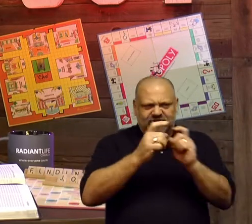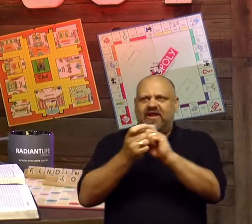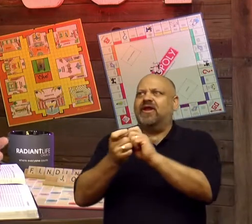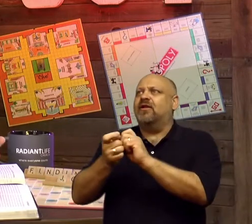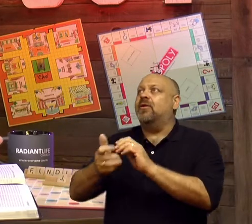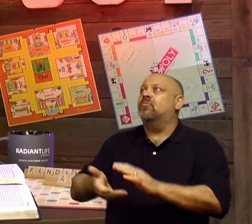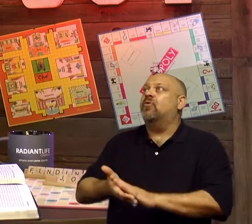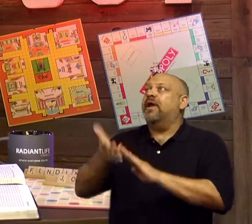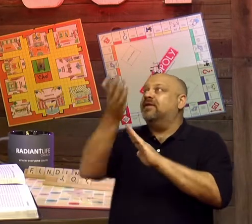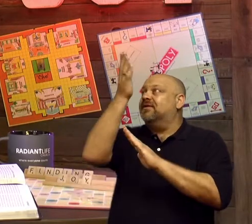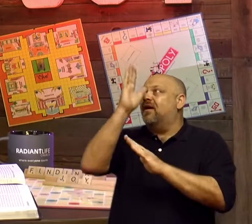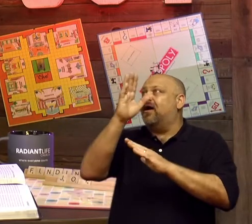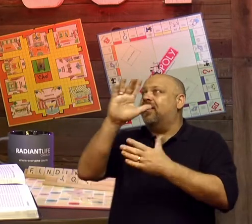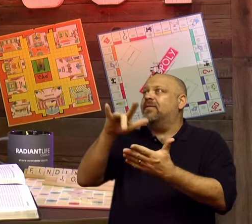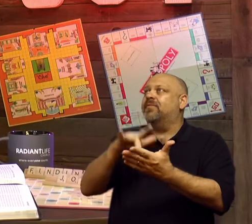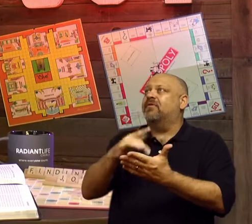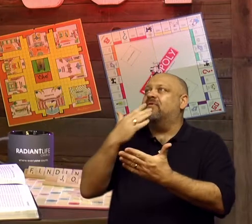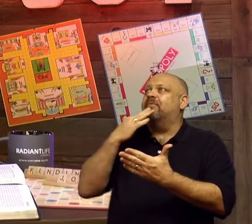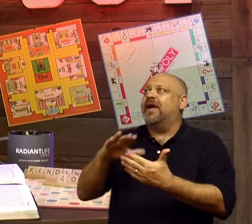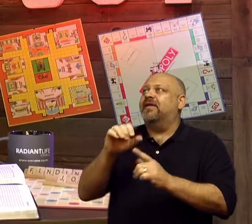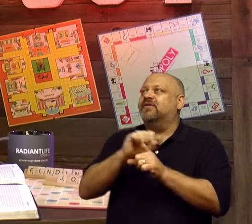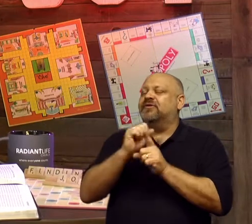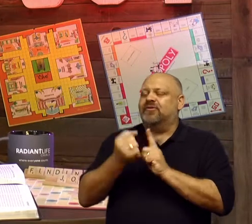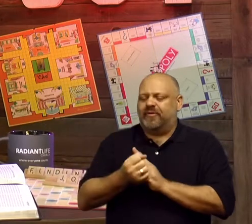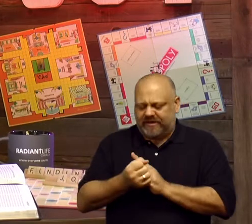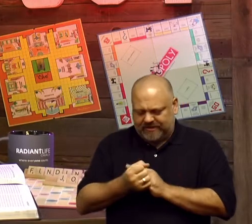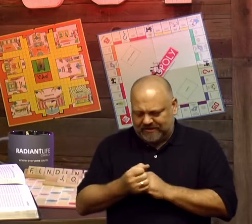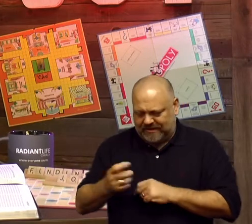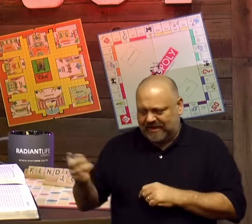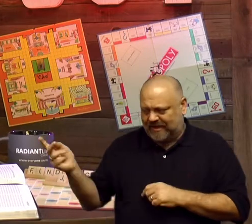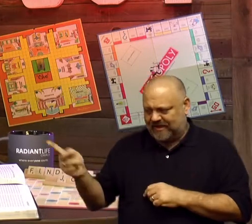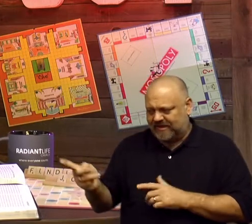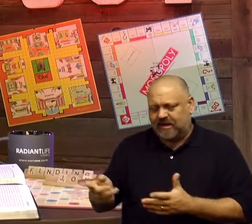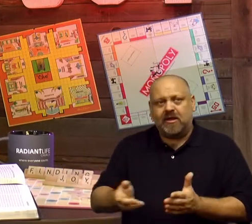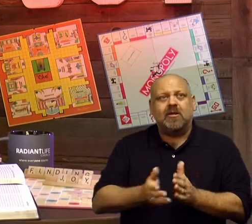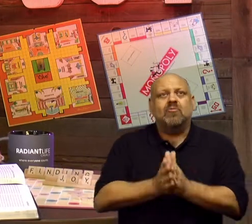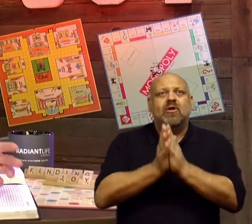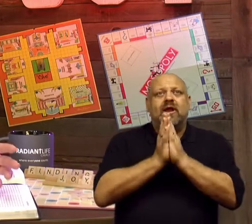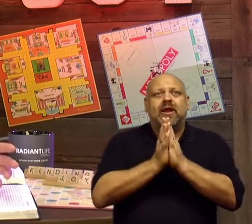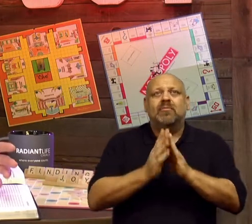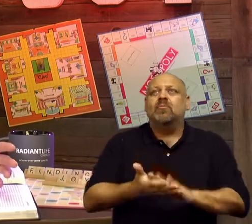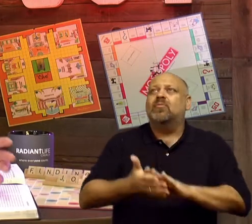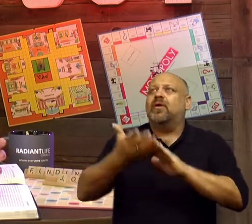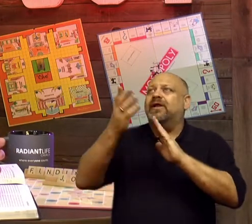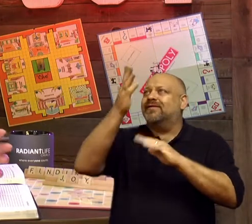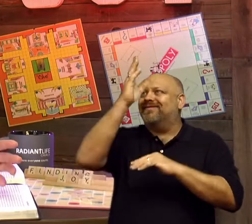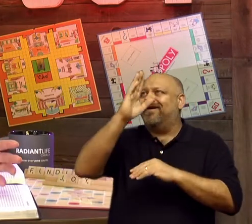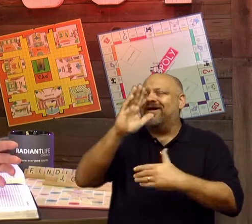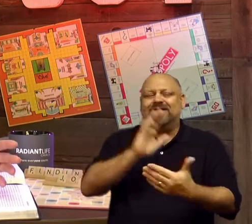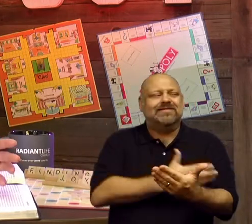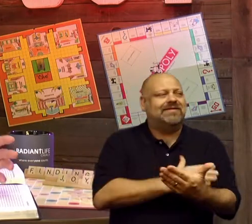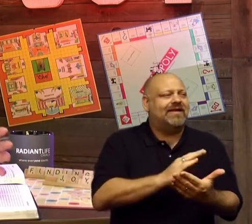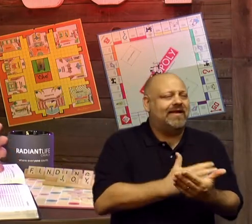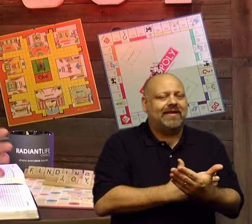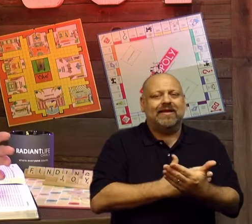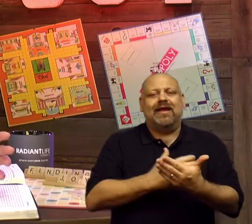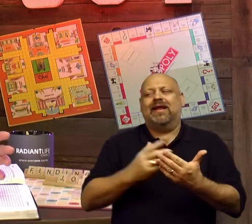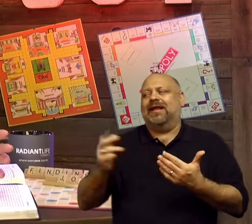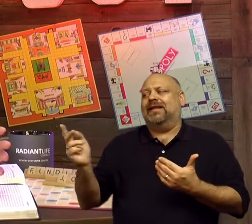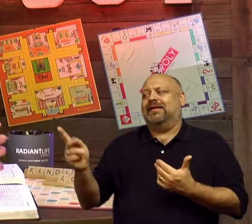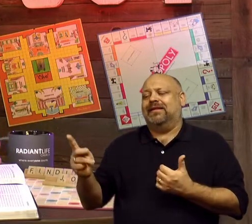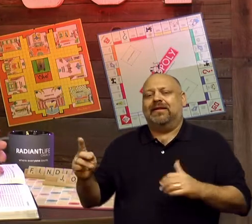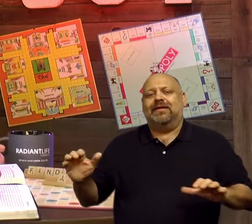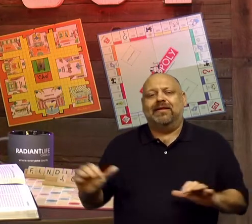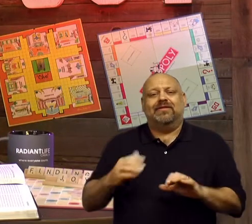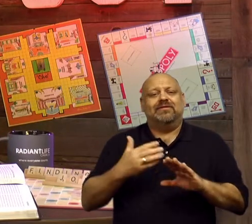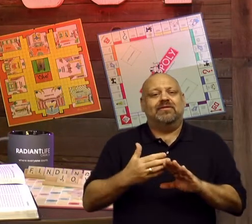They changed their focus to praising God in the midst of a bad situation. They prayed, praised God, sang hymns,